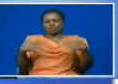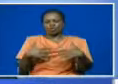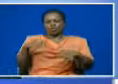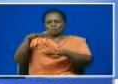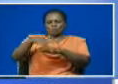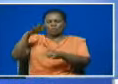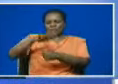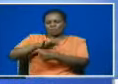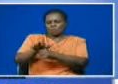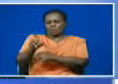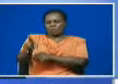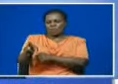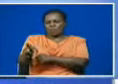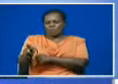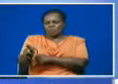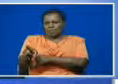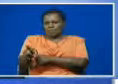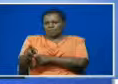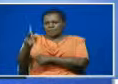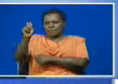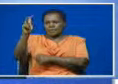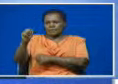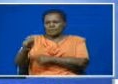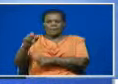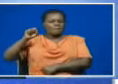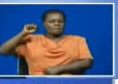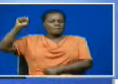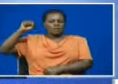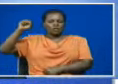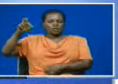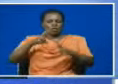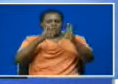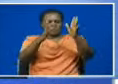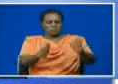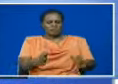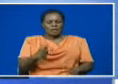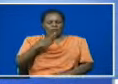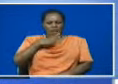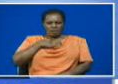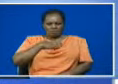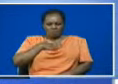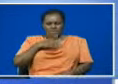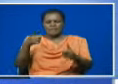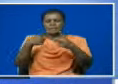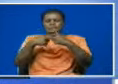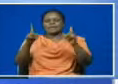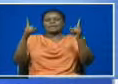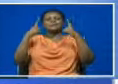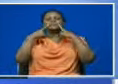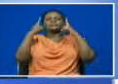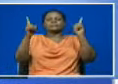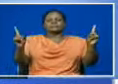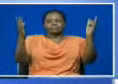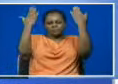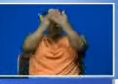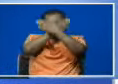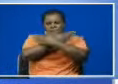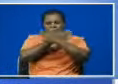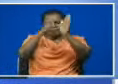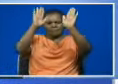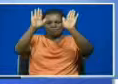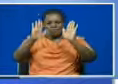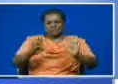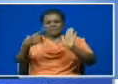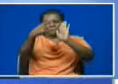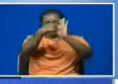the coronavirus global pandemic. KTN's political affairs reporter Murimi Mwangi begins our broadcast tonight with key